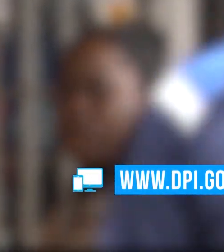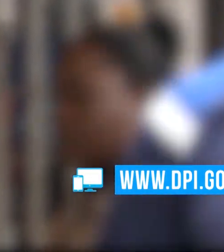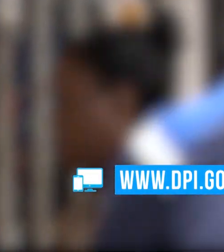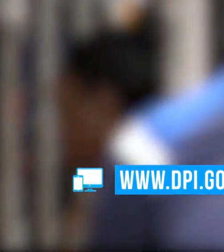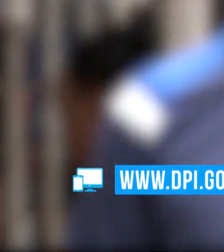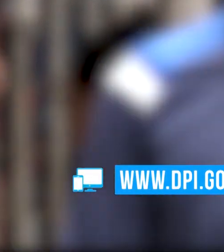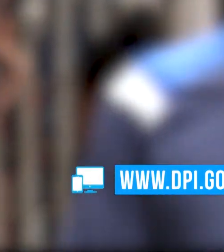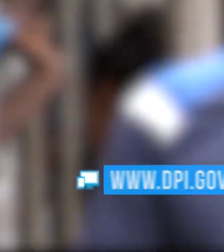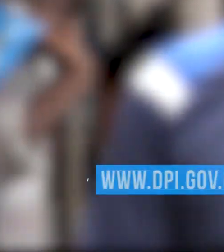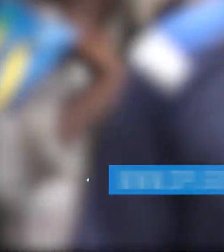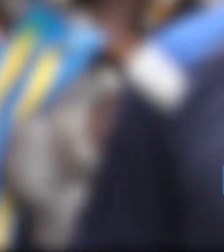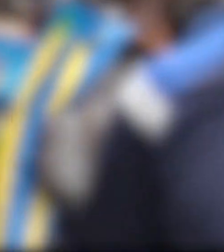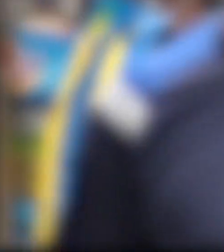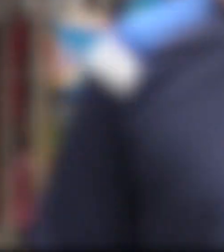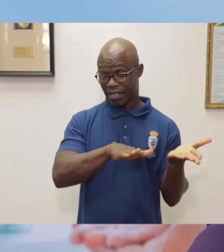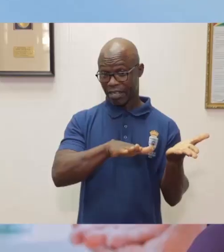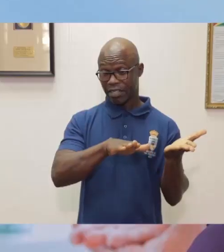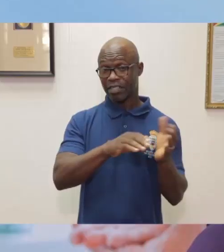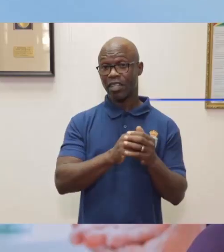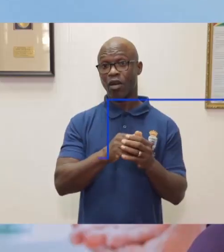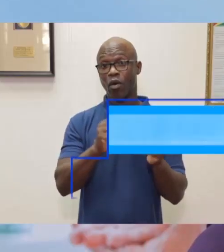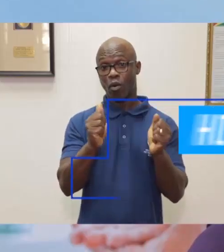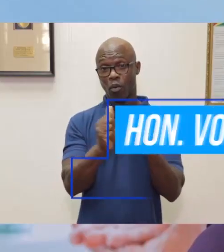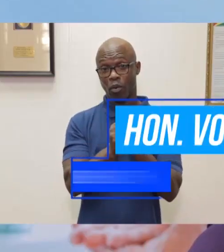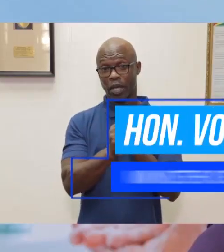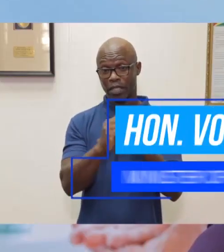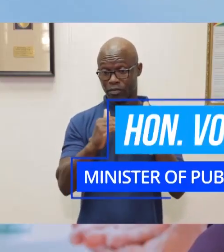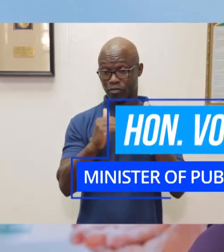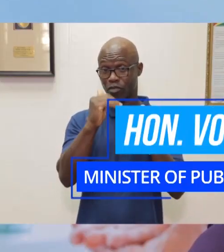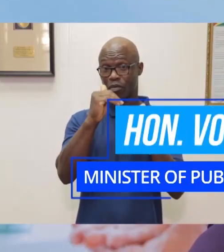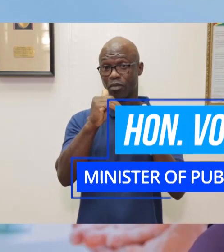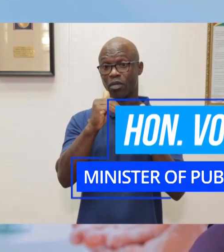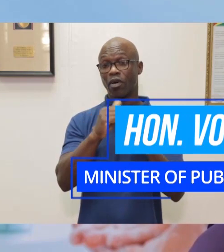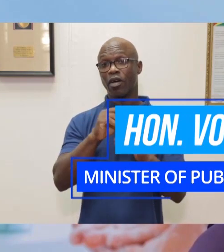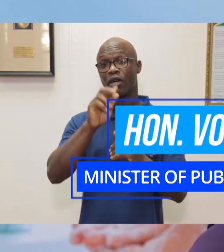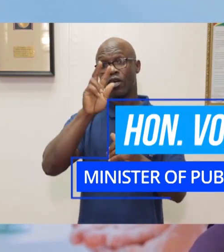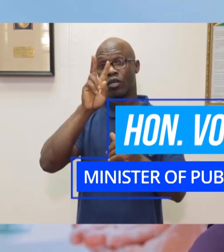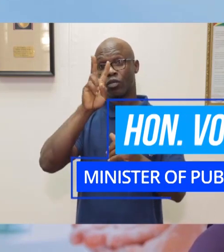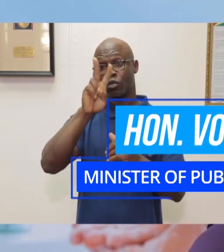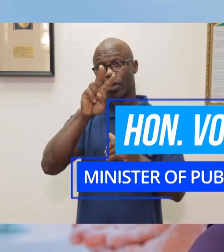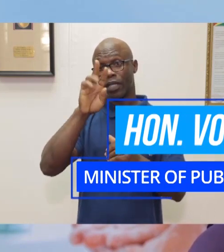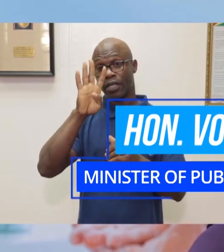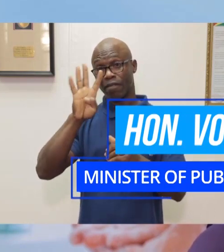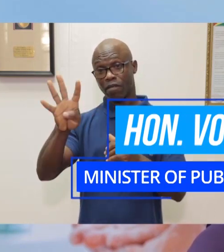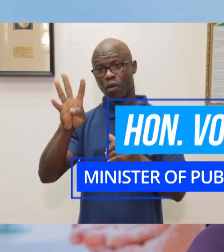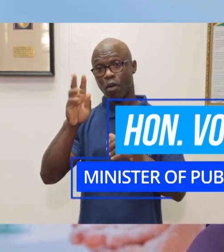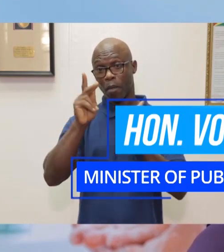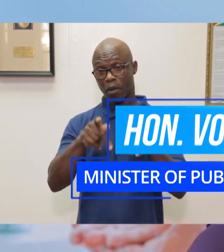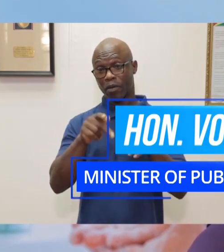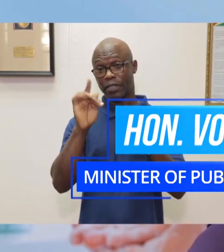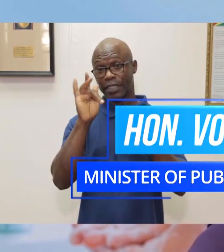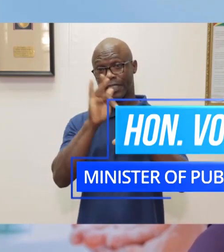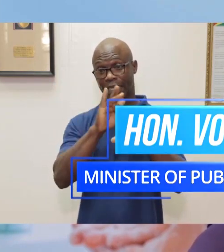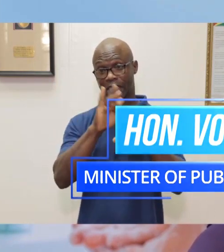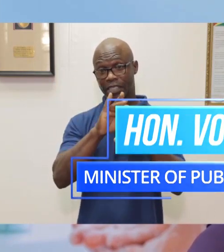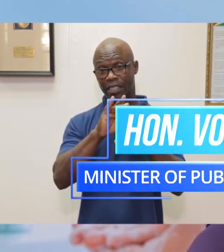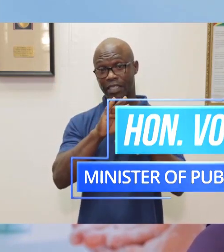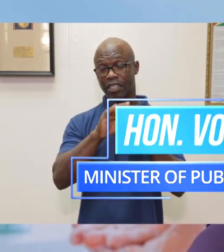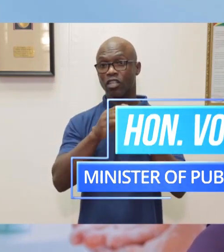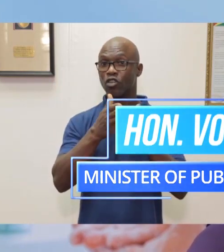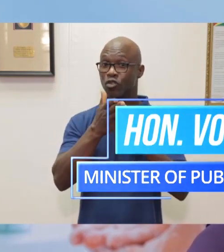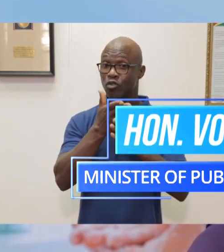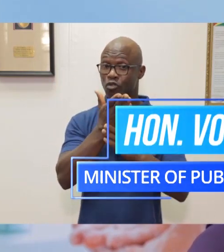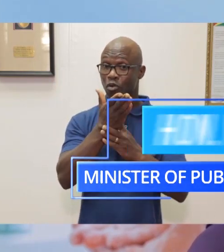to World Health Organization guidelines. The total of 224 persons tested during the period